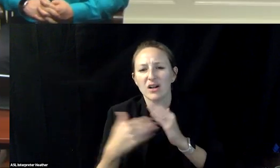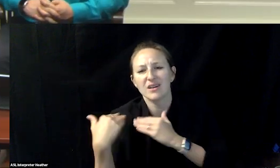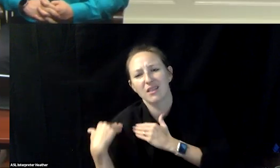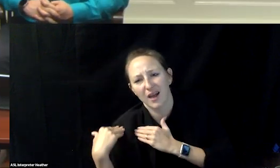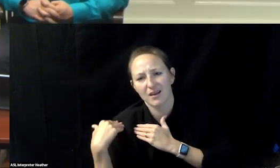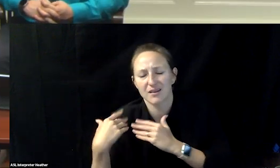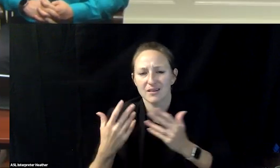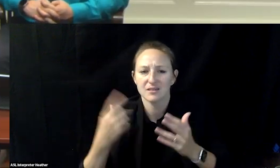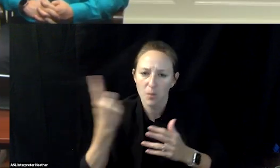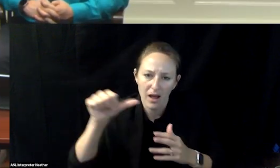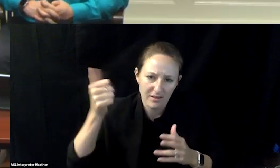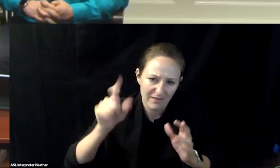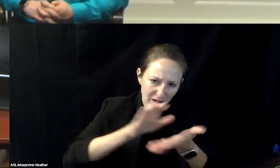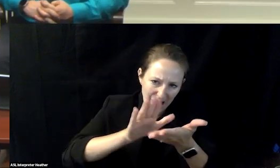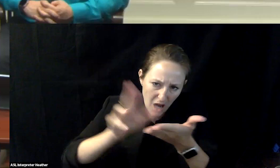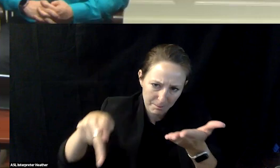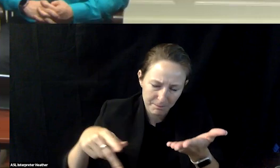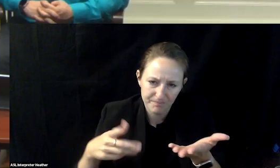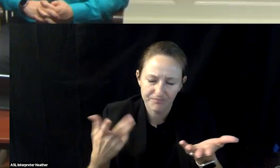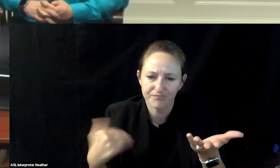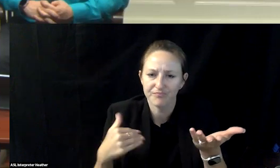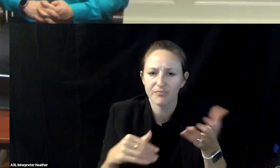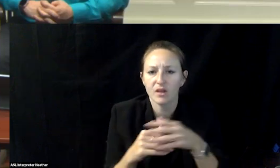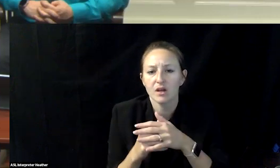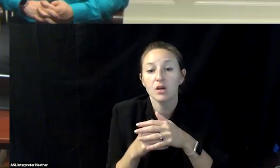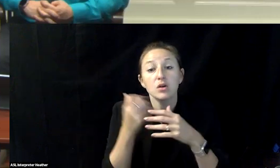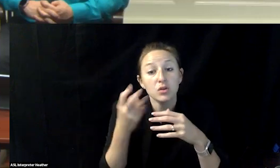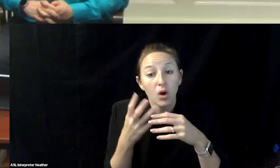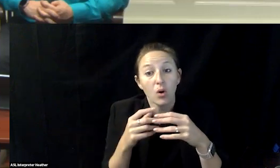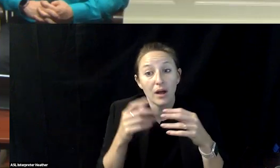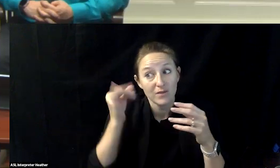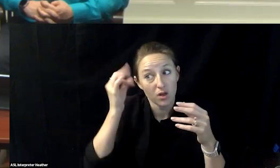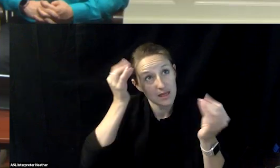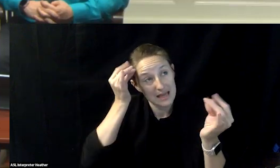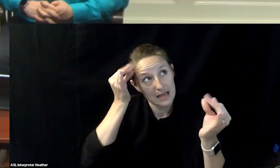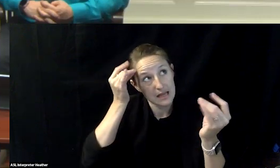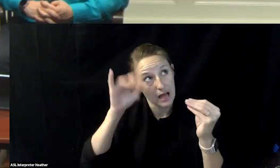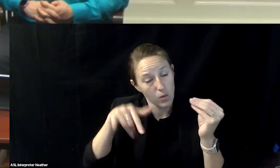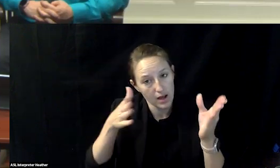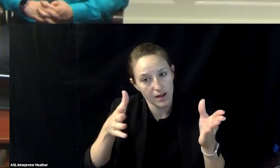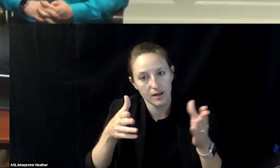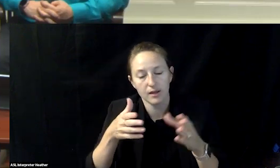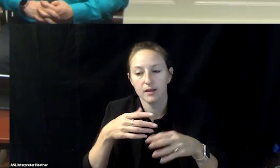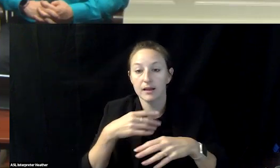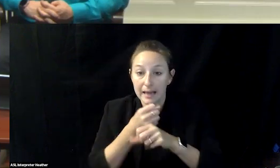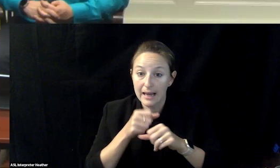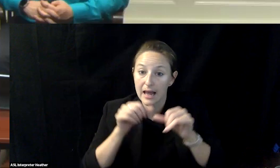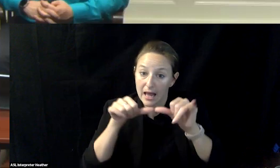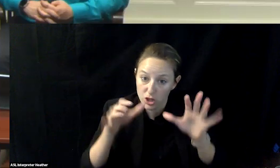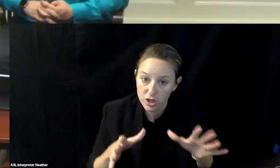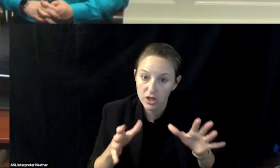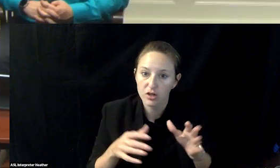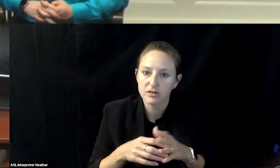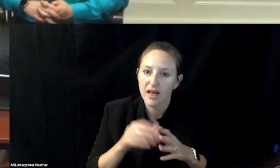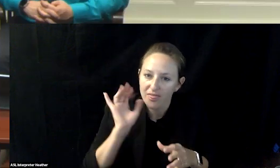later. So by framing it that way, by getting engineers to understand that this is part of their